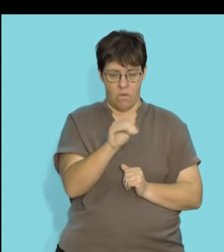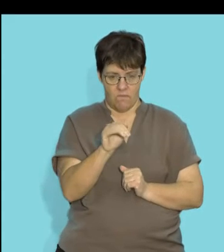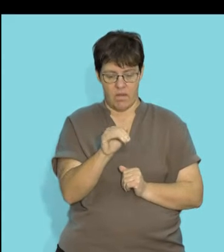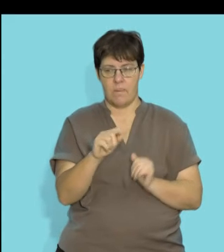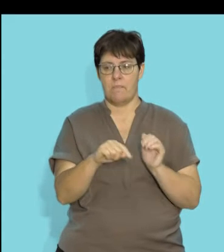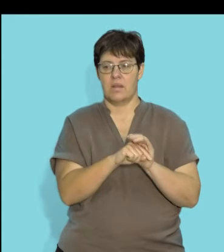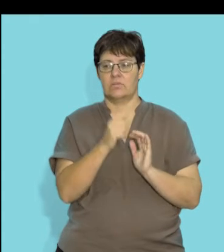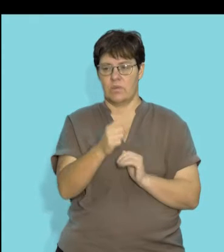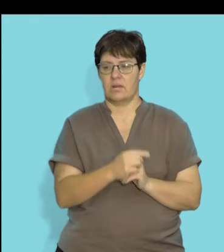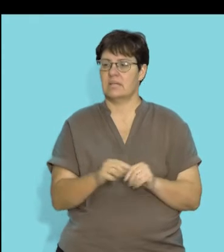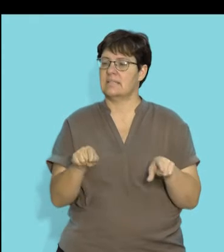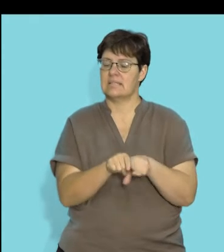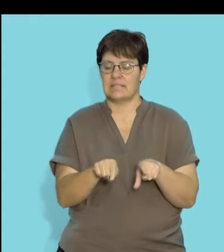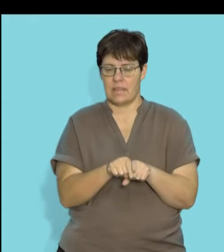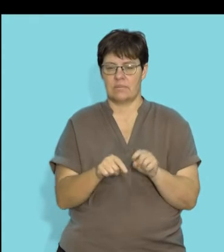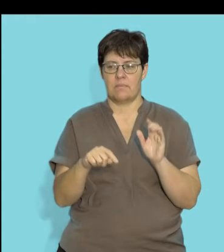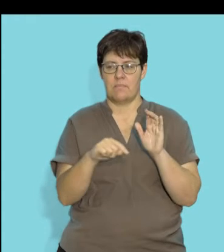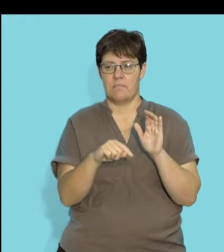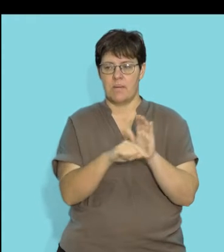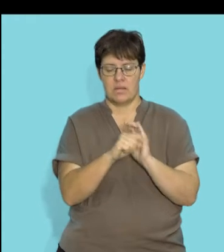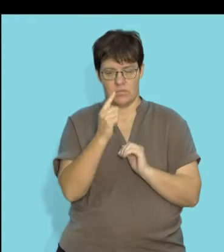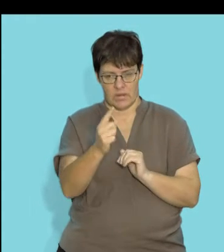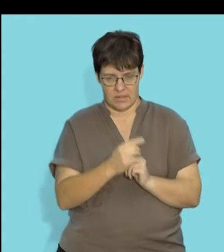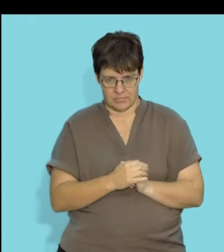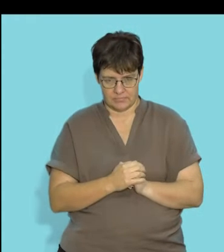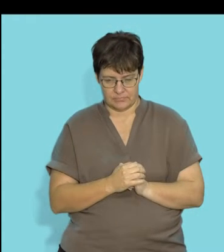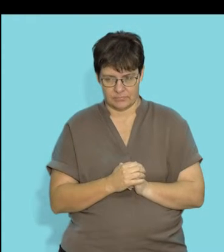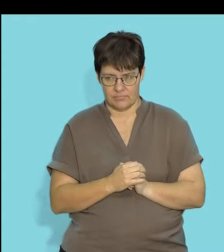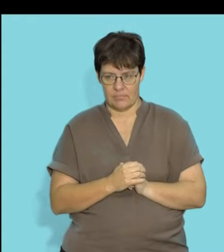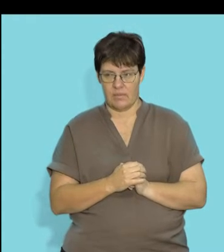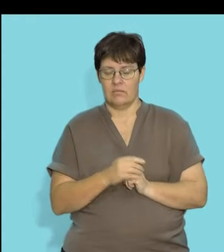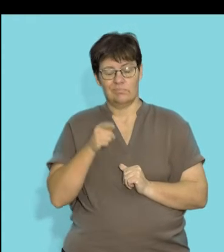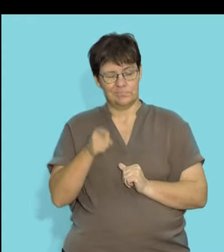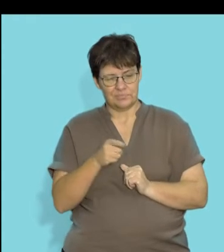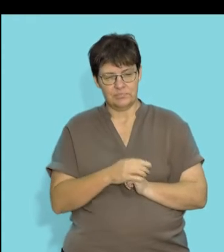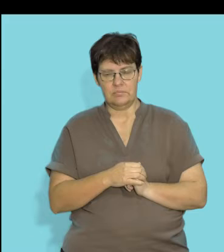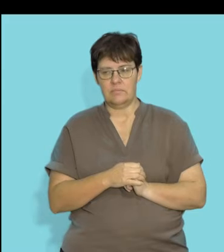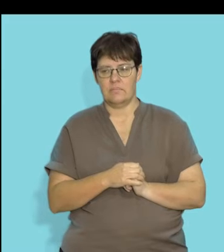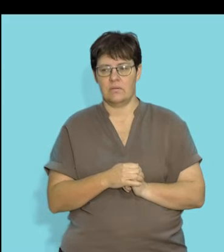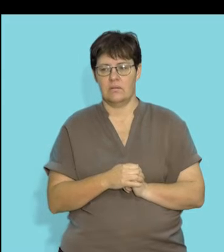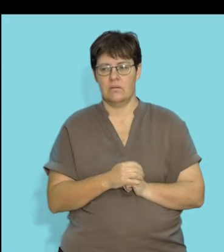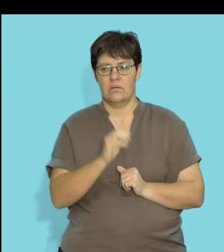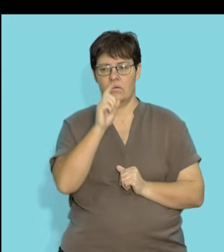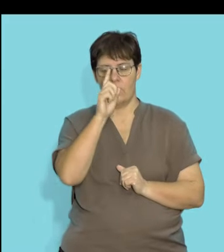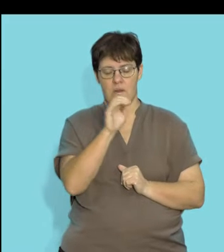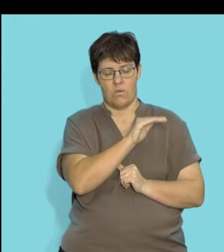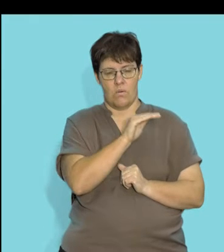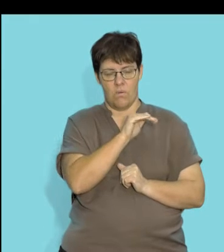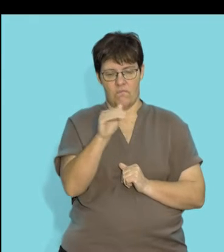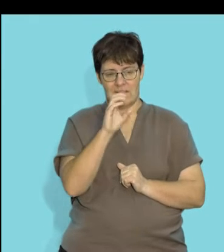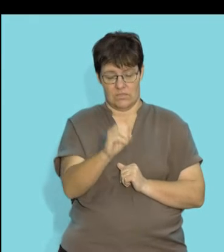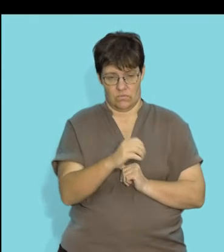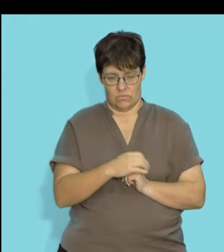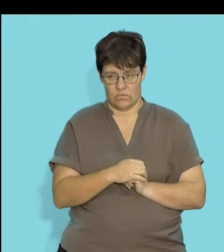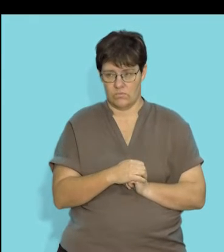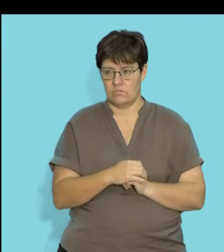over minus 1, which is the same as negative 1. This one will be 1